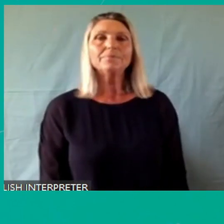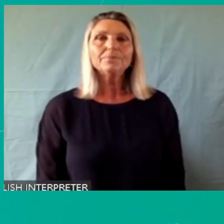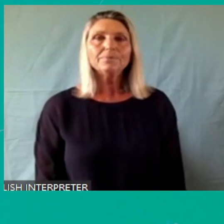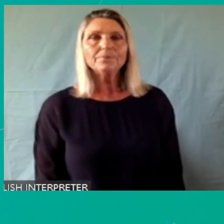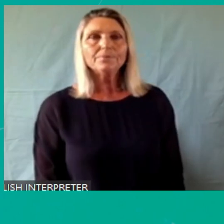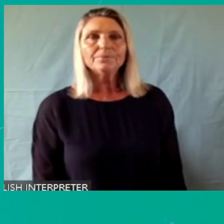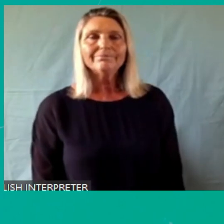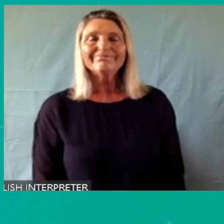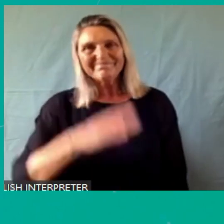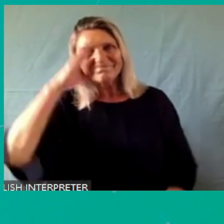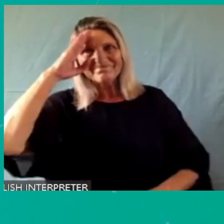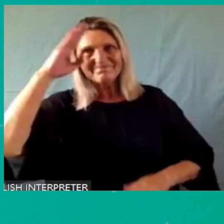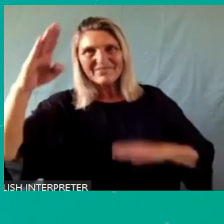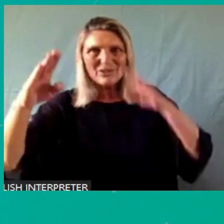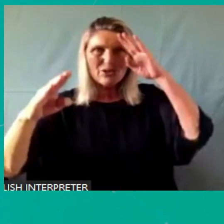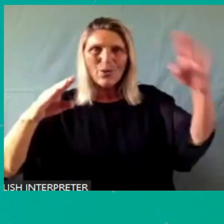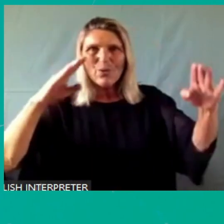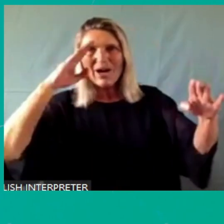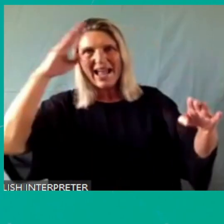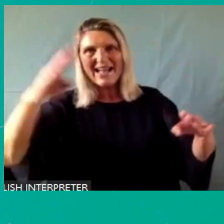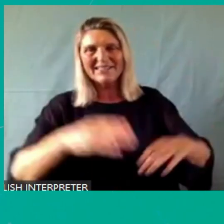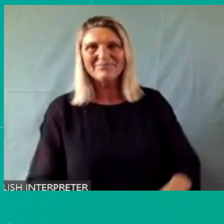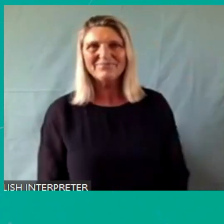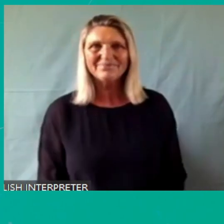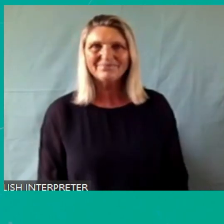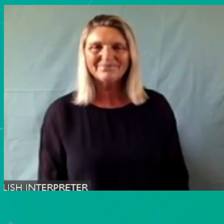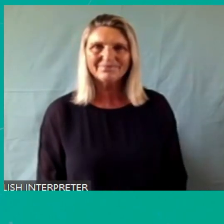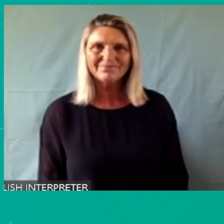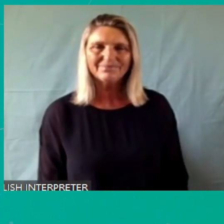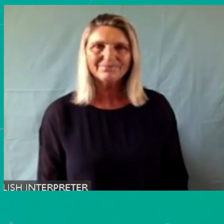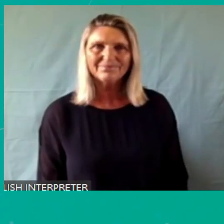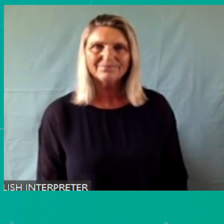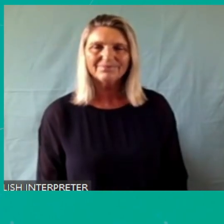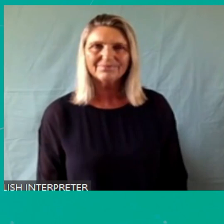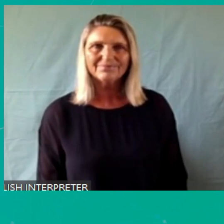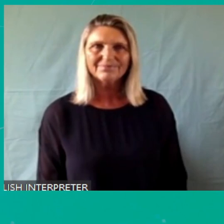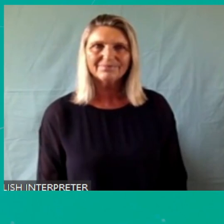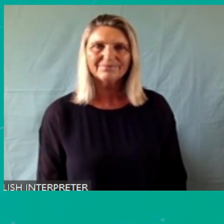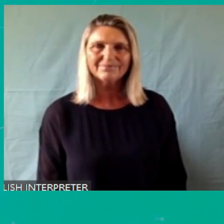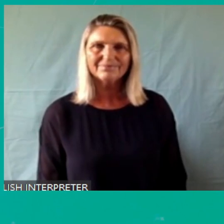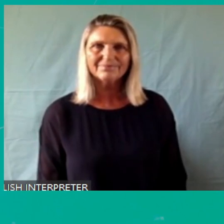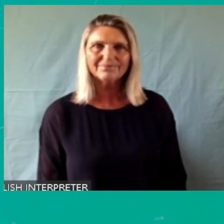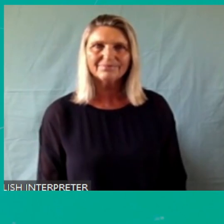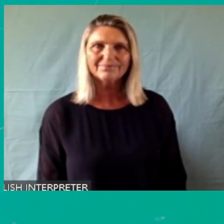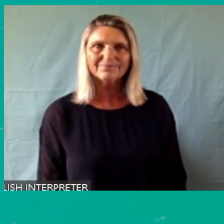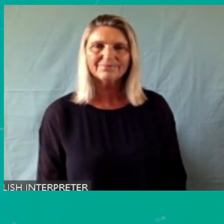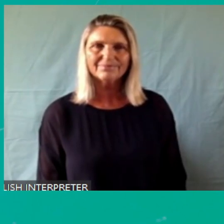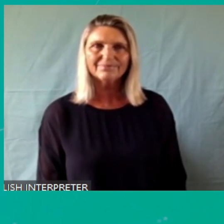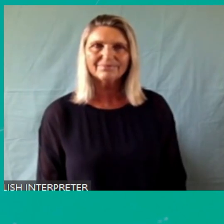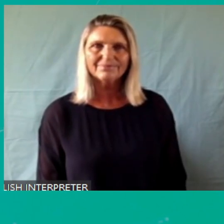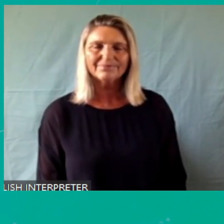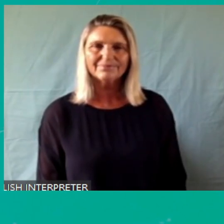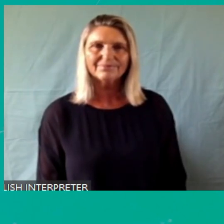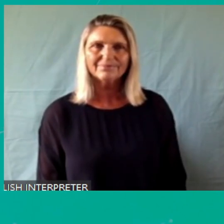Kia ora, tēnā koutou, I ngā maraikura, I ngā whatukura, I ngā tohunga o te